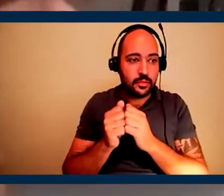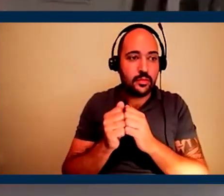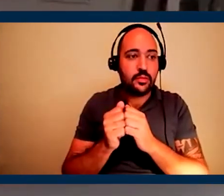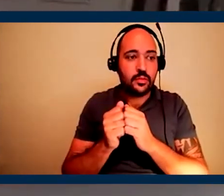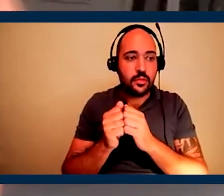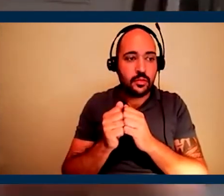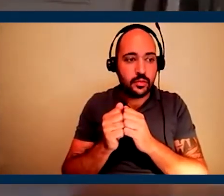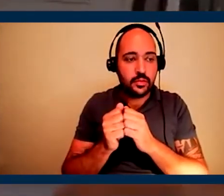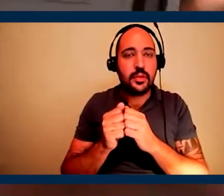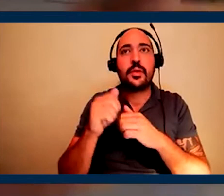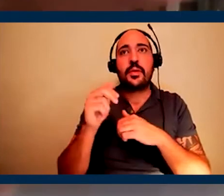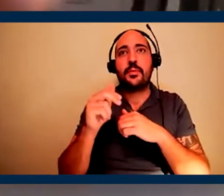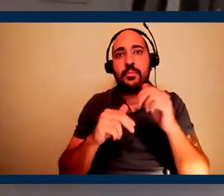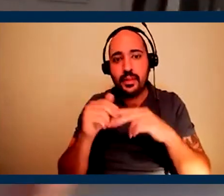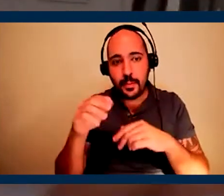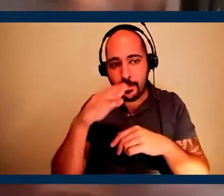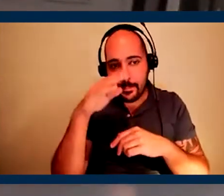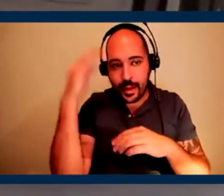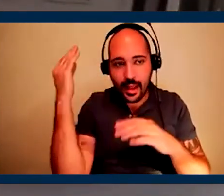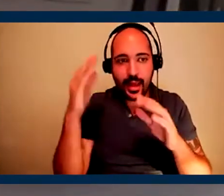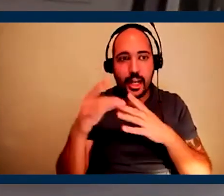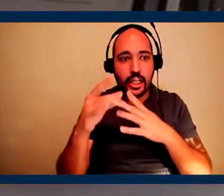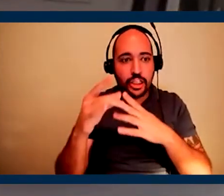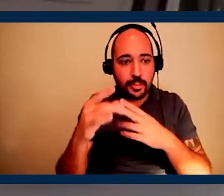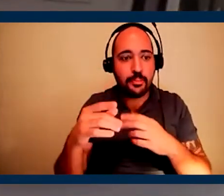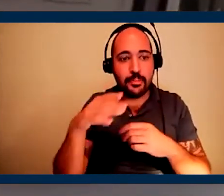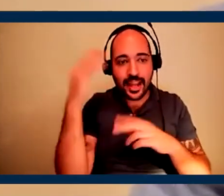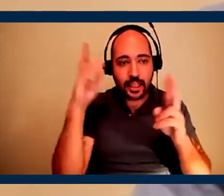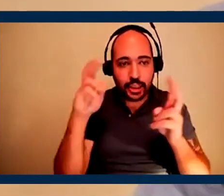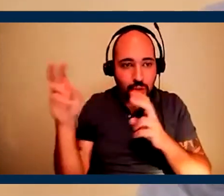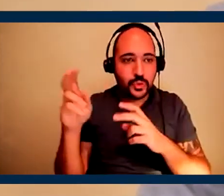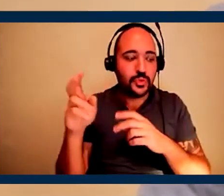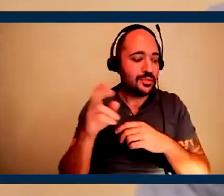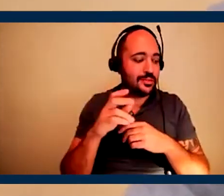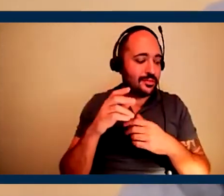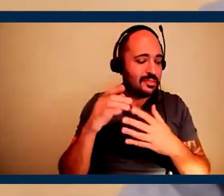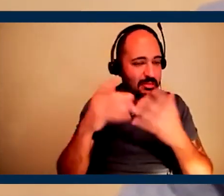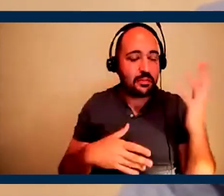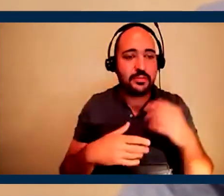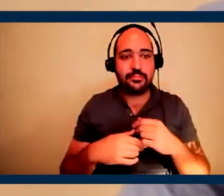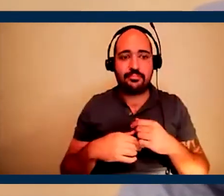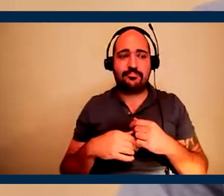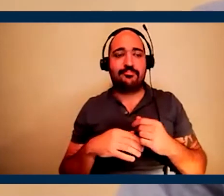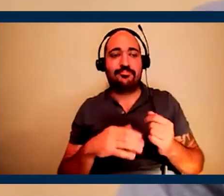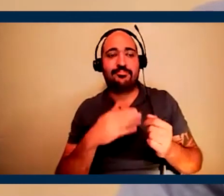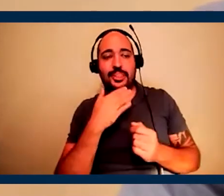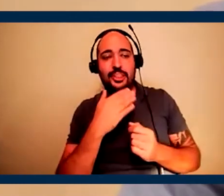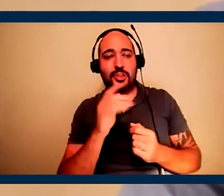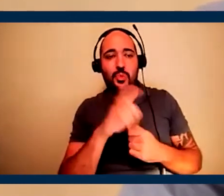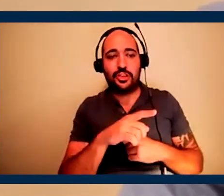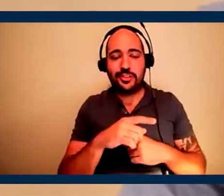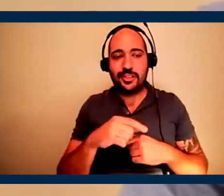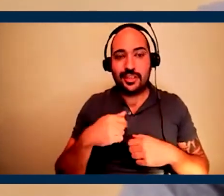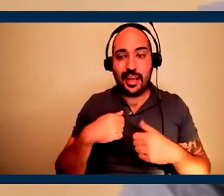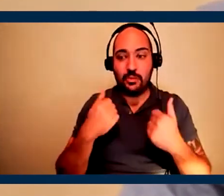like building a bench of Black leadership, kind of Black issues, so on and so forth. Well, I think that's a really good question. I will